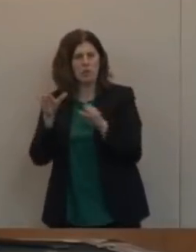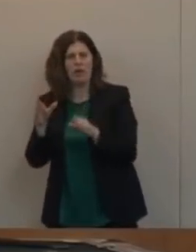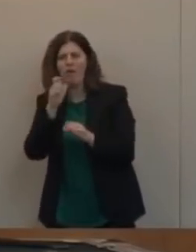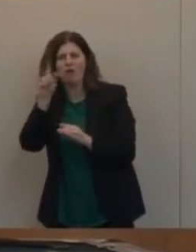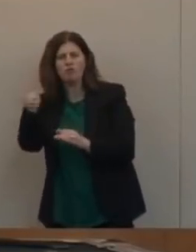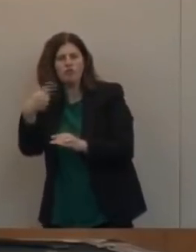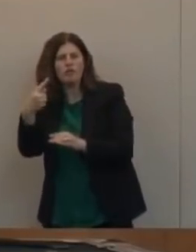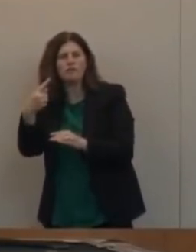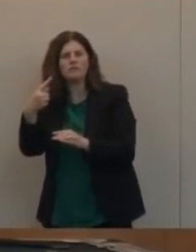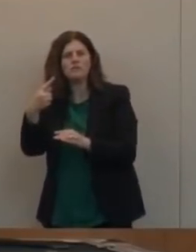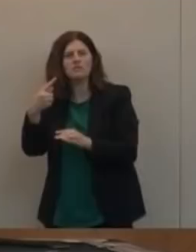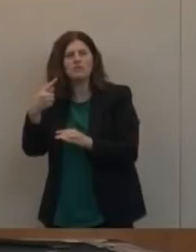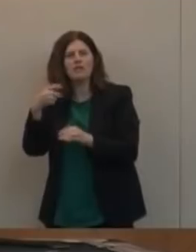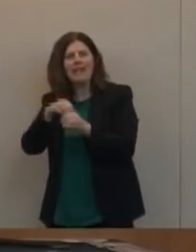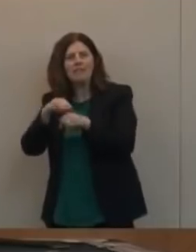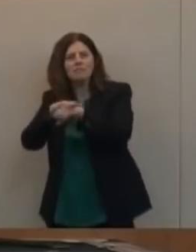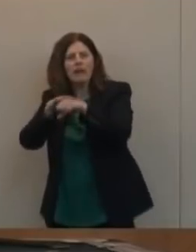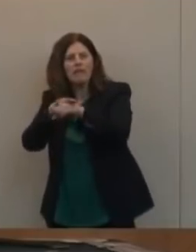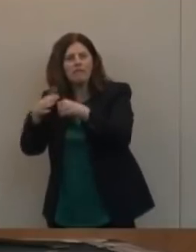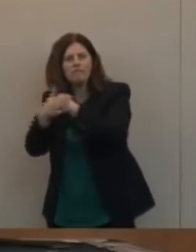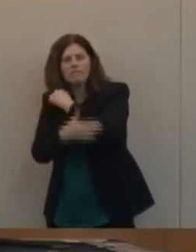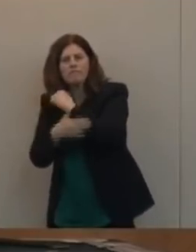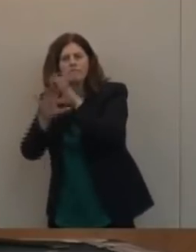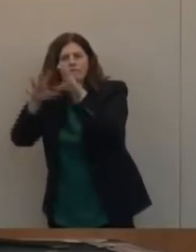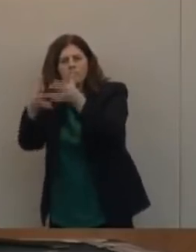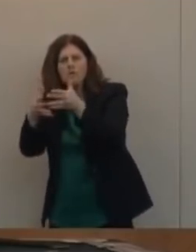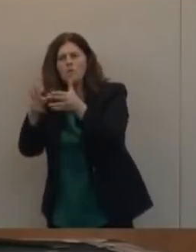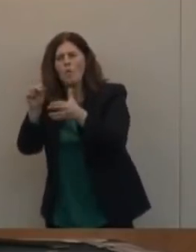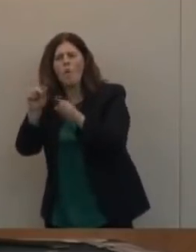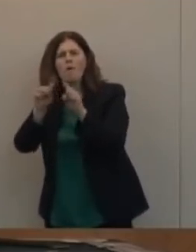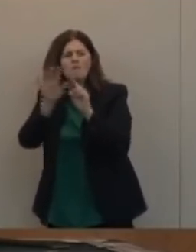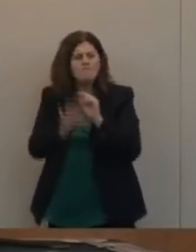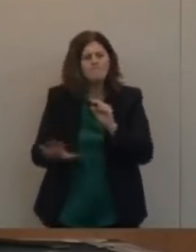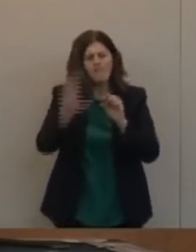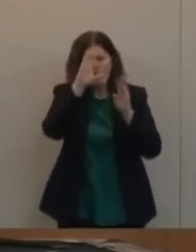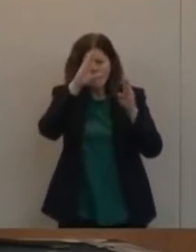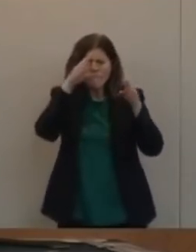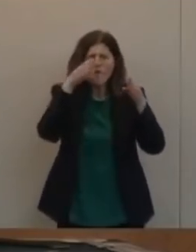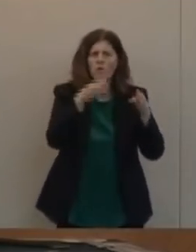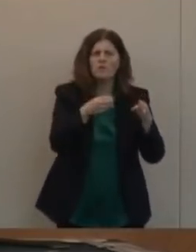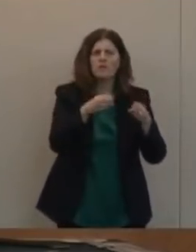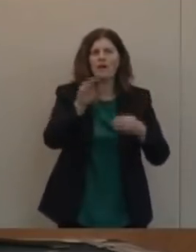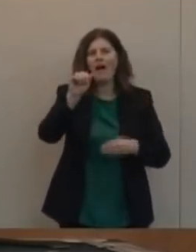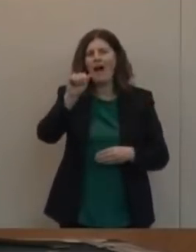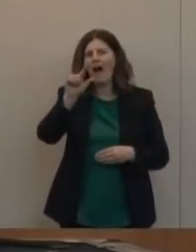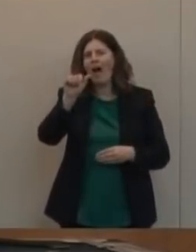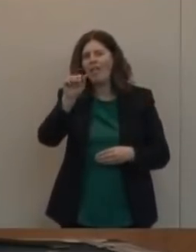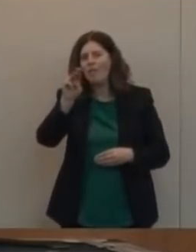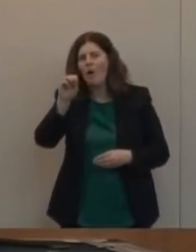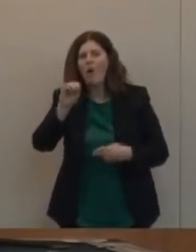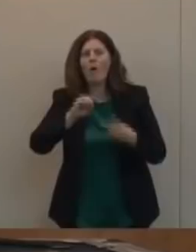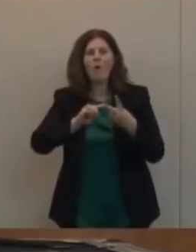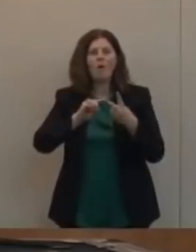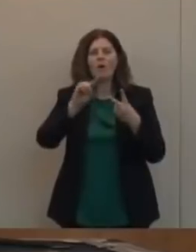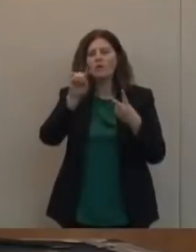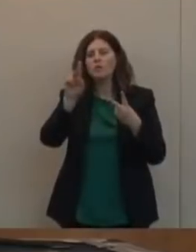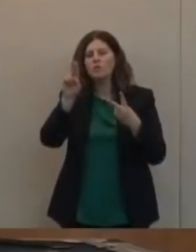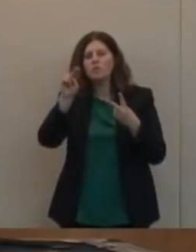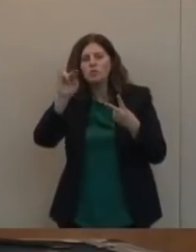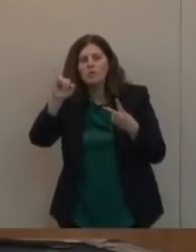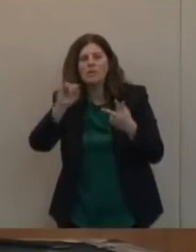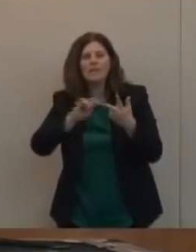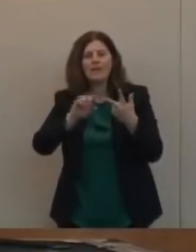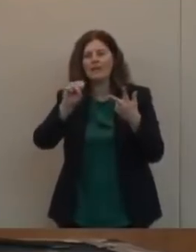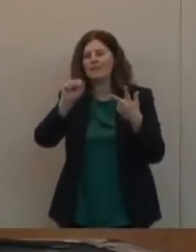in Indian country in New Mexico, but we are really focusing on the Alamo chapter at Zuni, San Felipe,